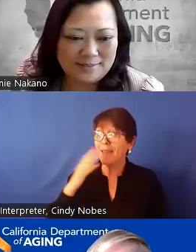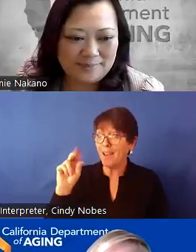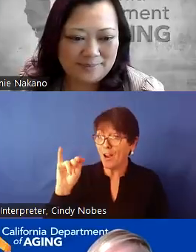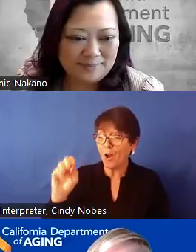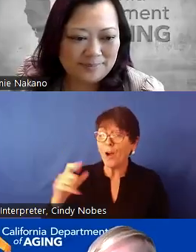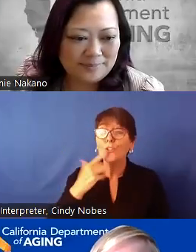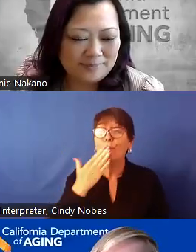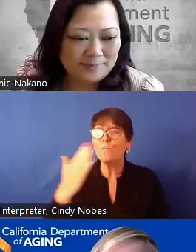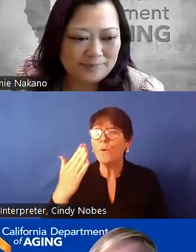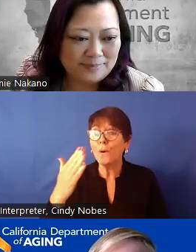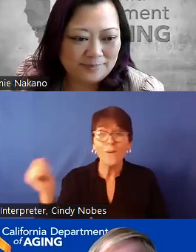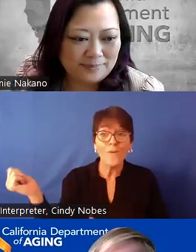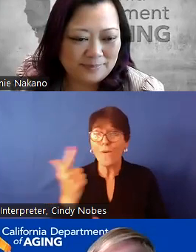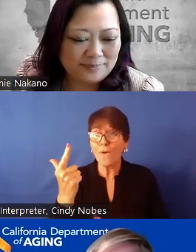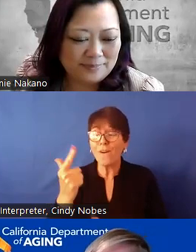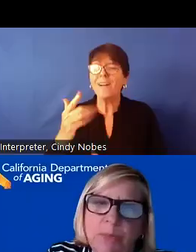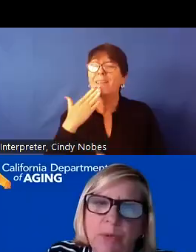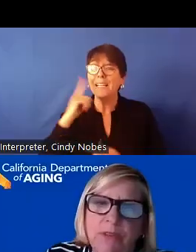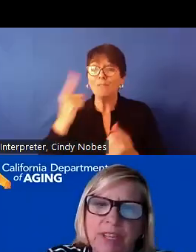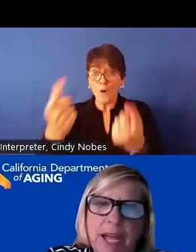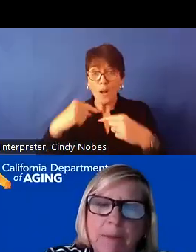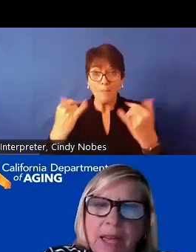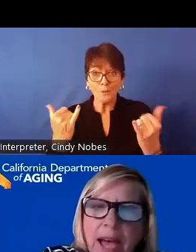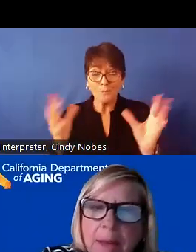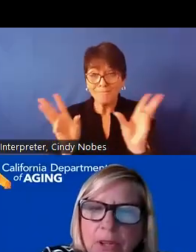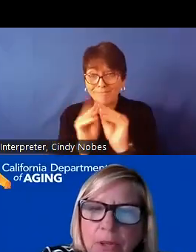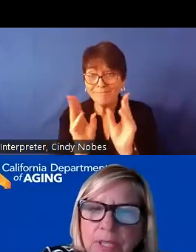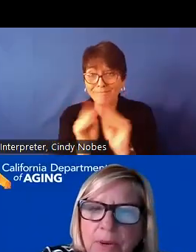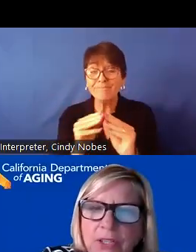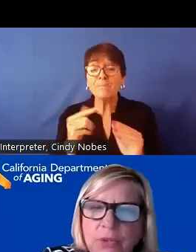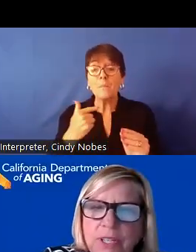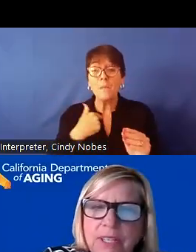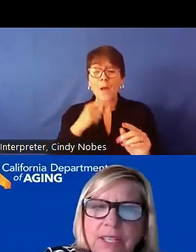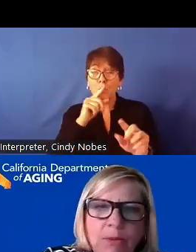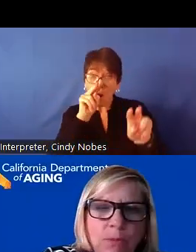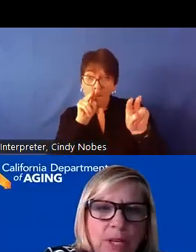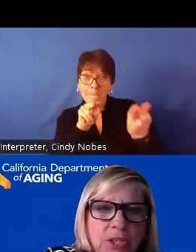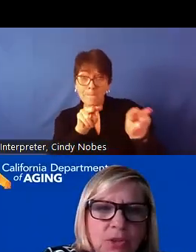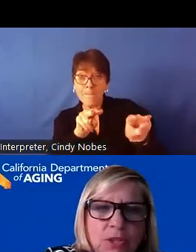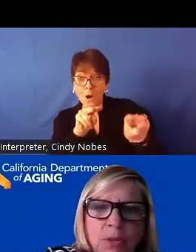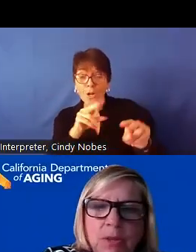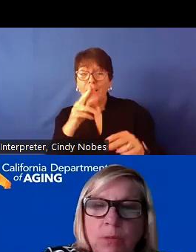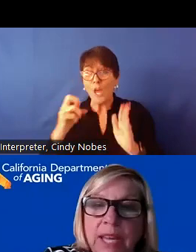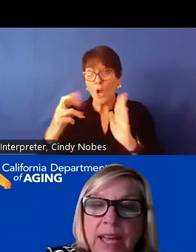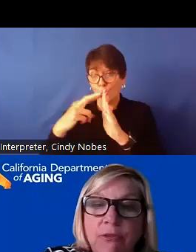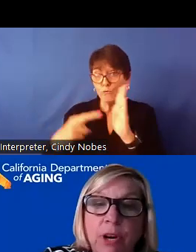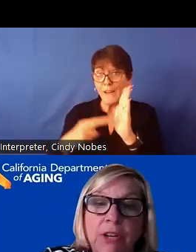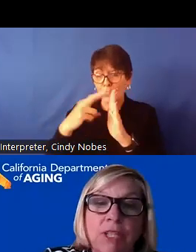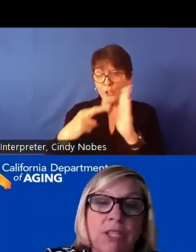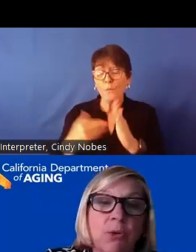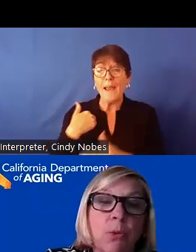to everybody. Thank you for attending today's briefing. I'm closely monitoring the registrants. We